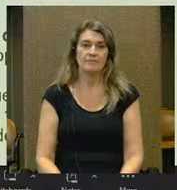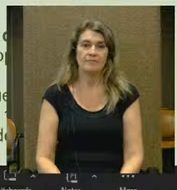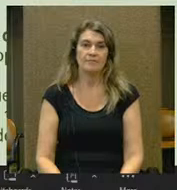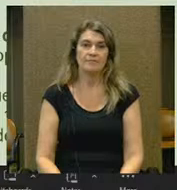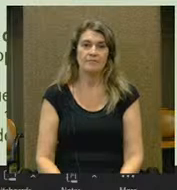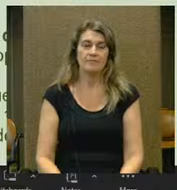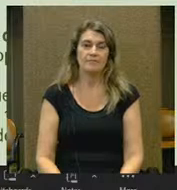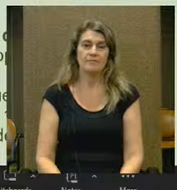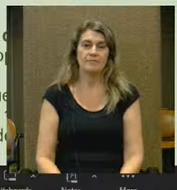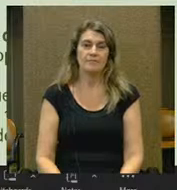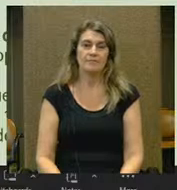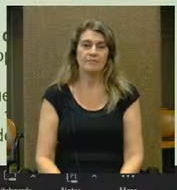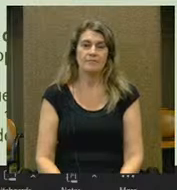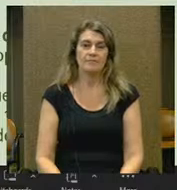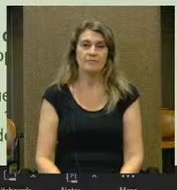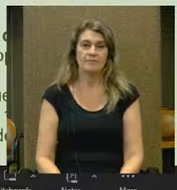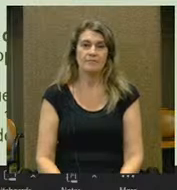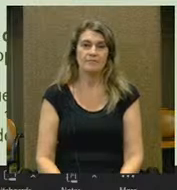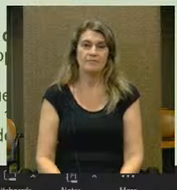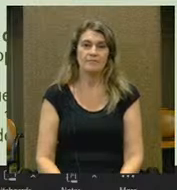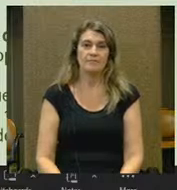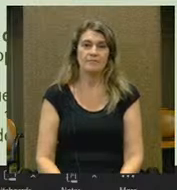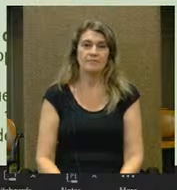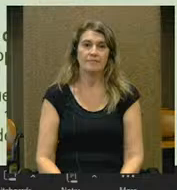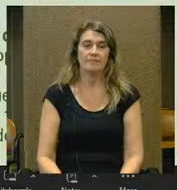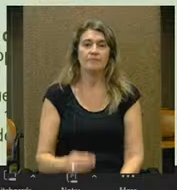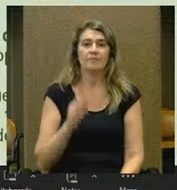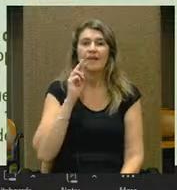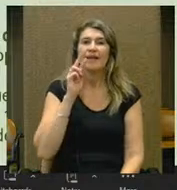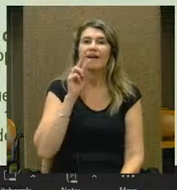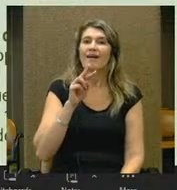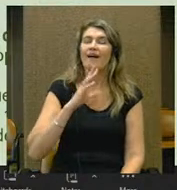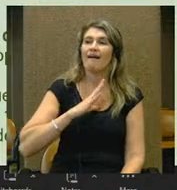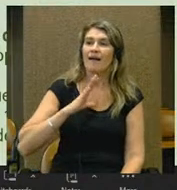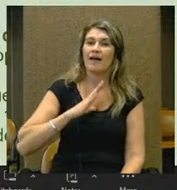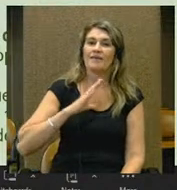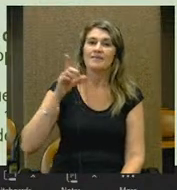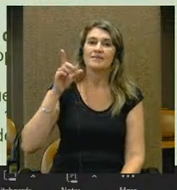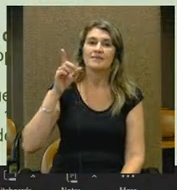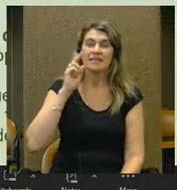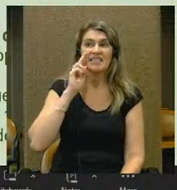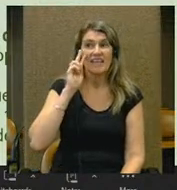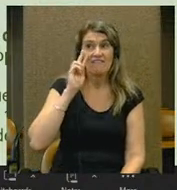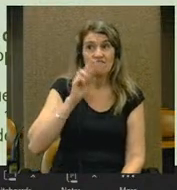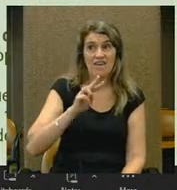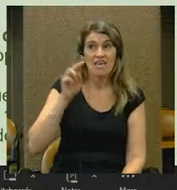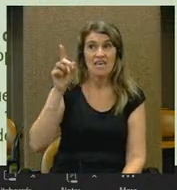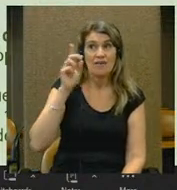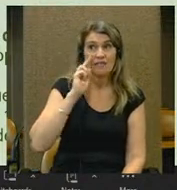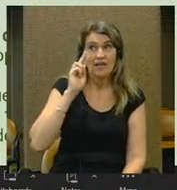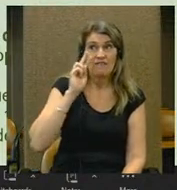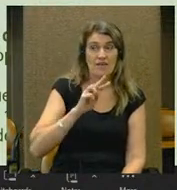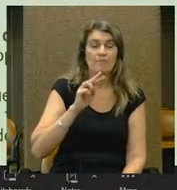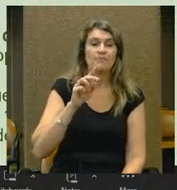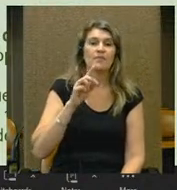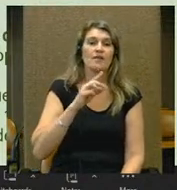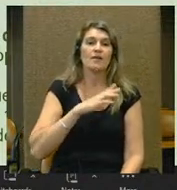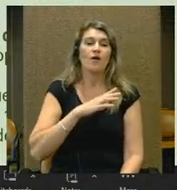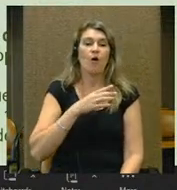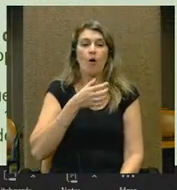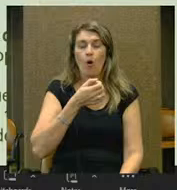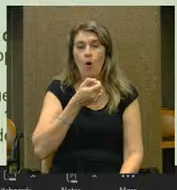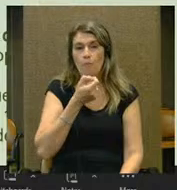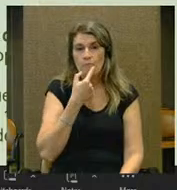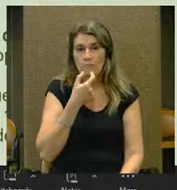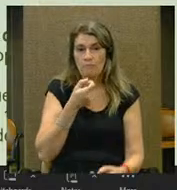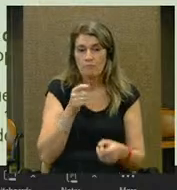Great. So the slide that you can see shows non-medical opioid prevalence in 2021 using